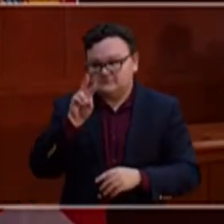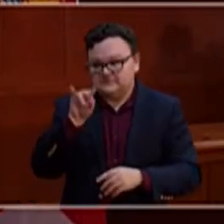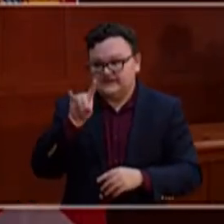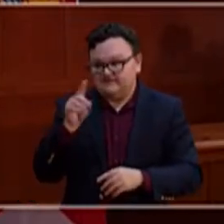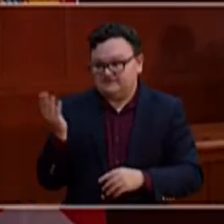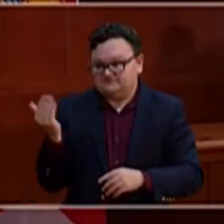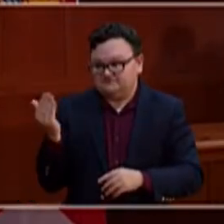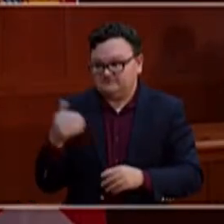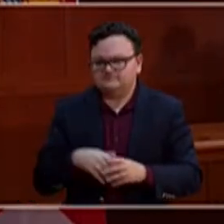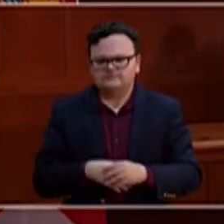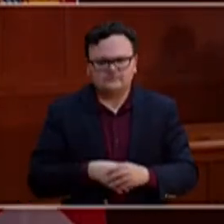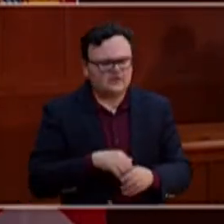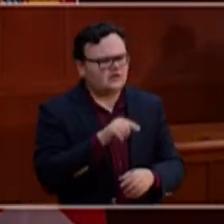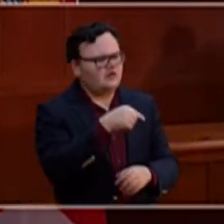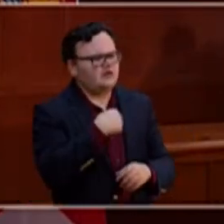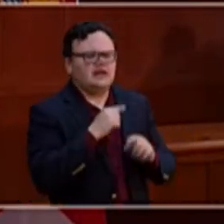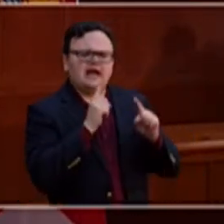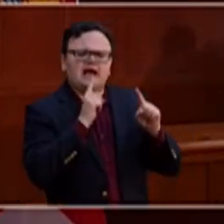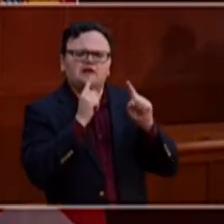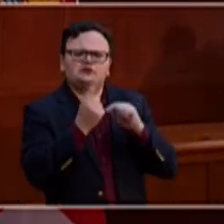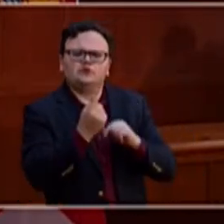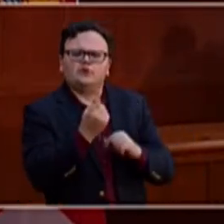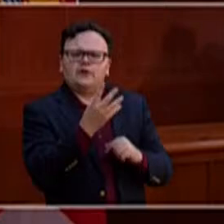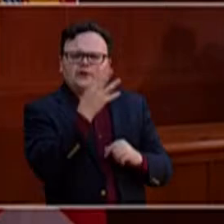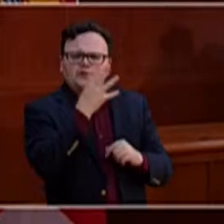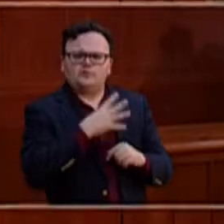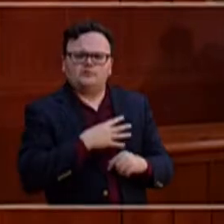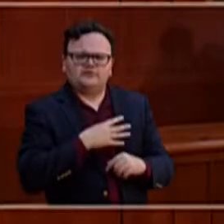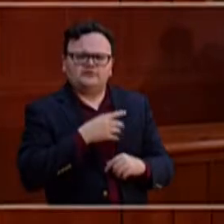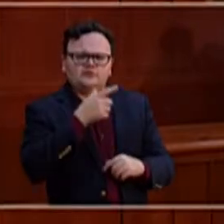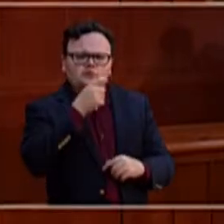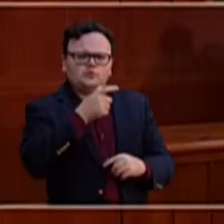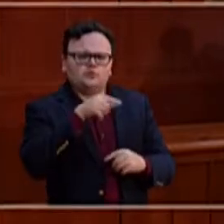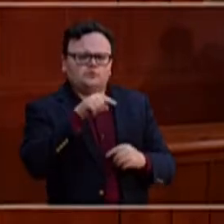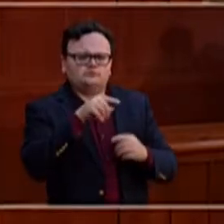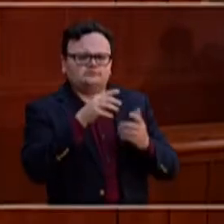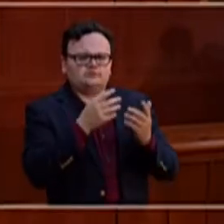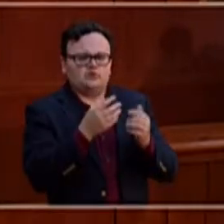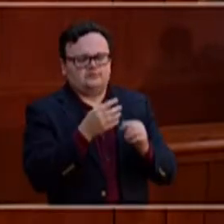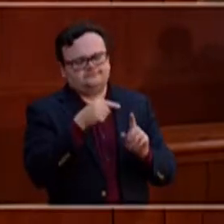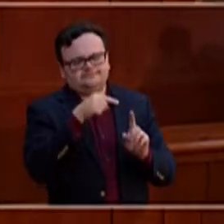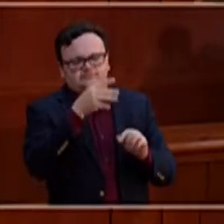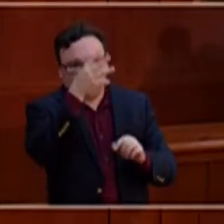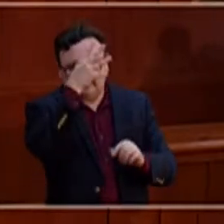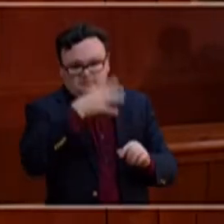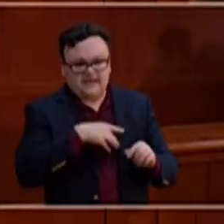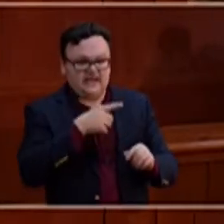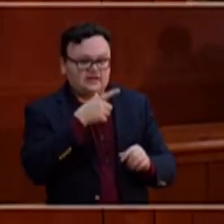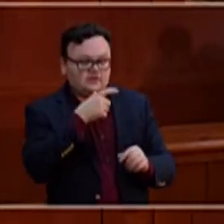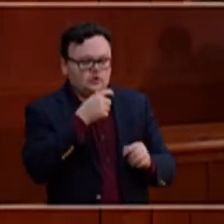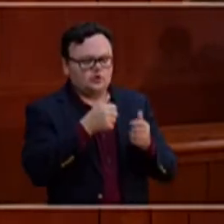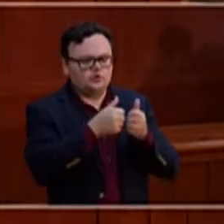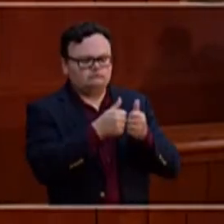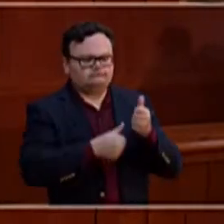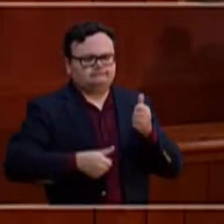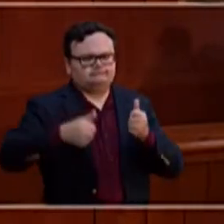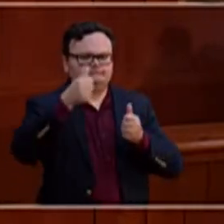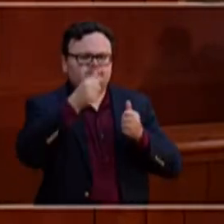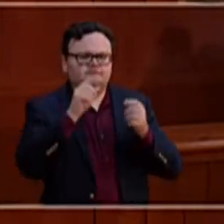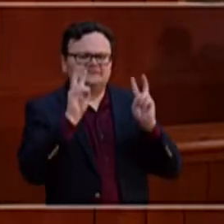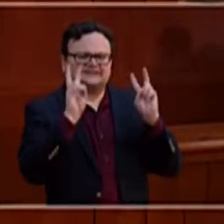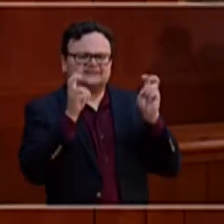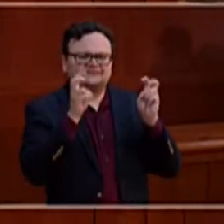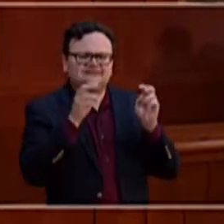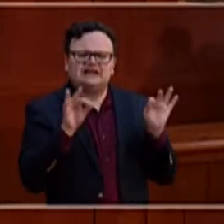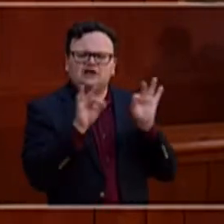Alvera, who's our chief of critical care, and this morning he wanted me to make a very definite point. Our